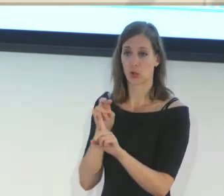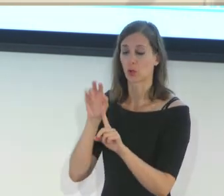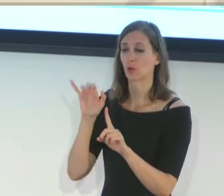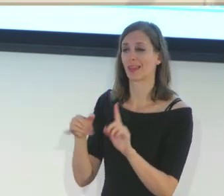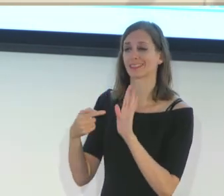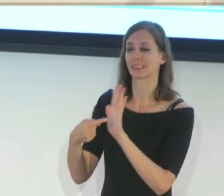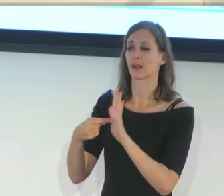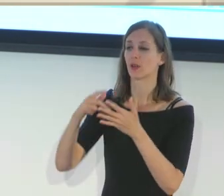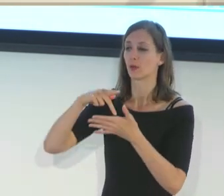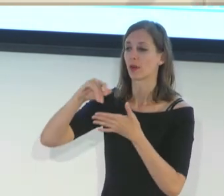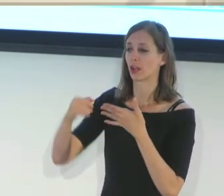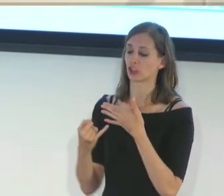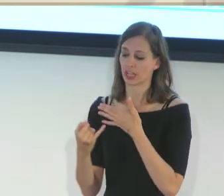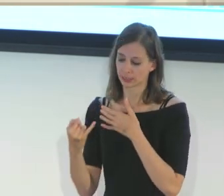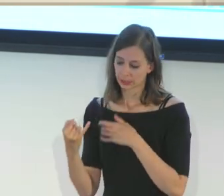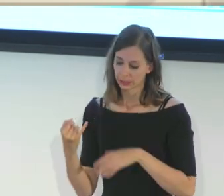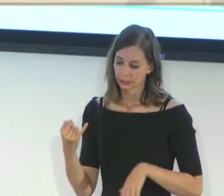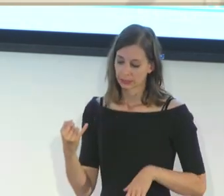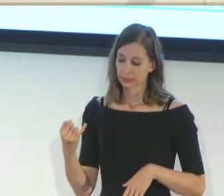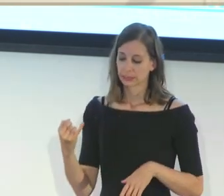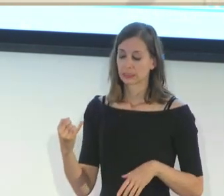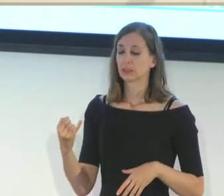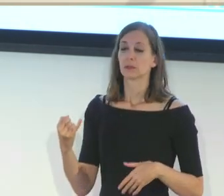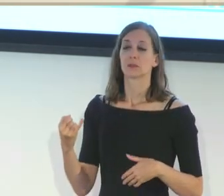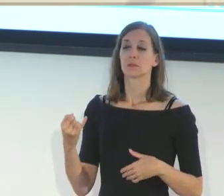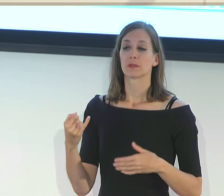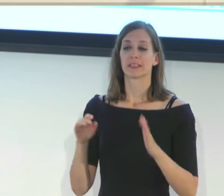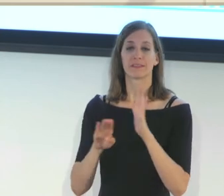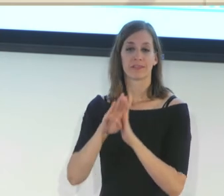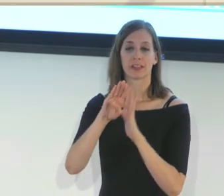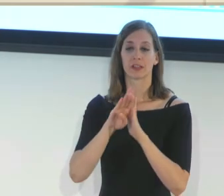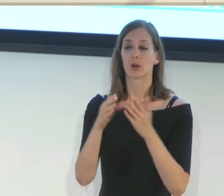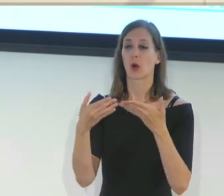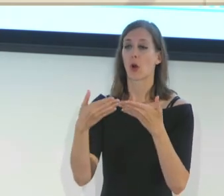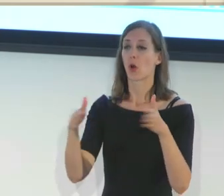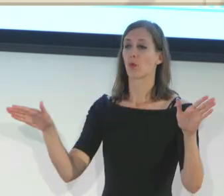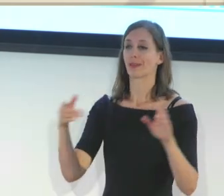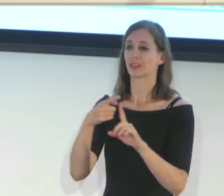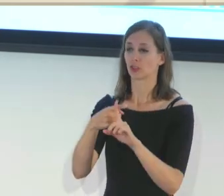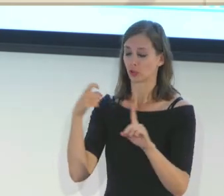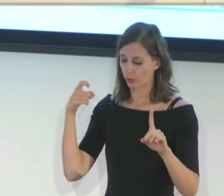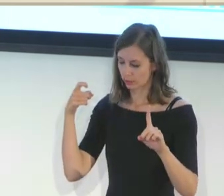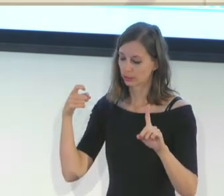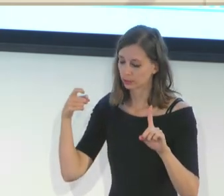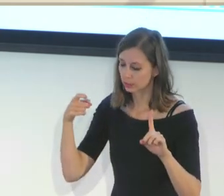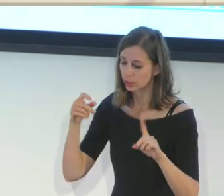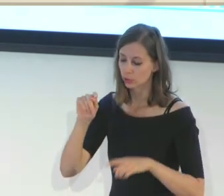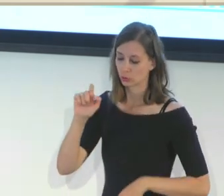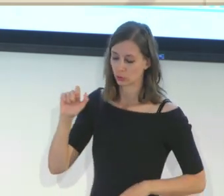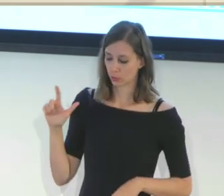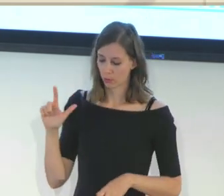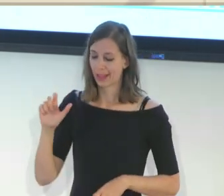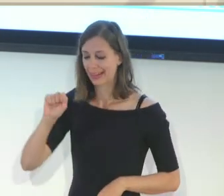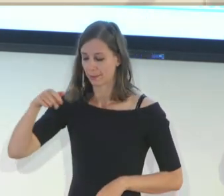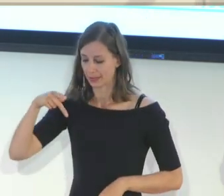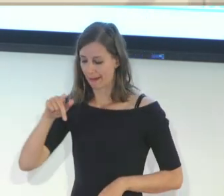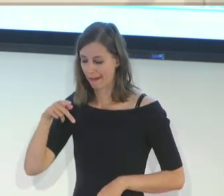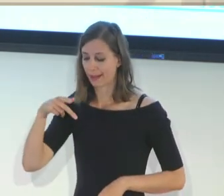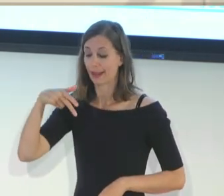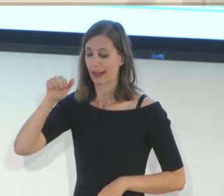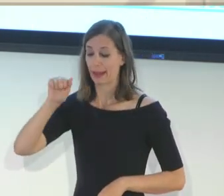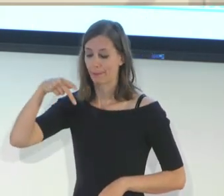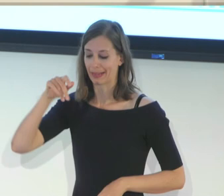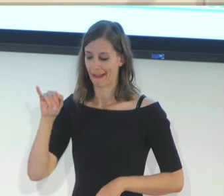where we've built an open source code generation tool that utilizes OpenAI's API and